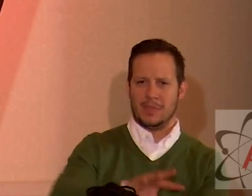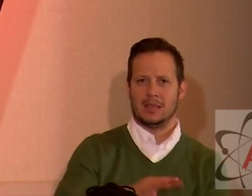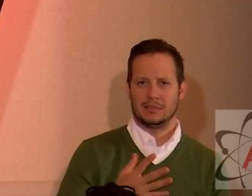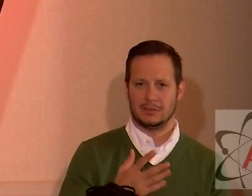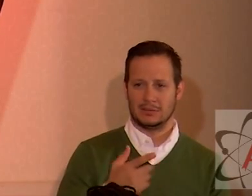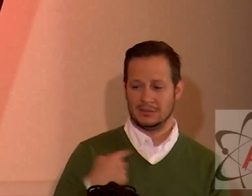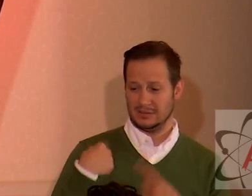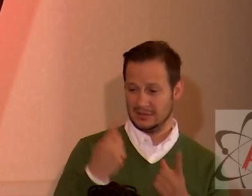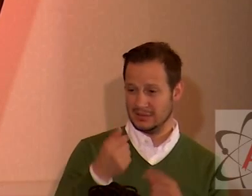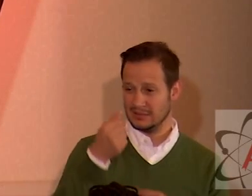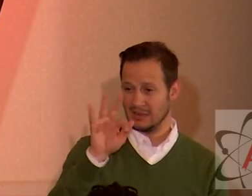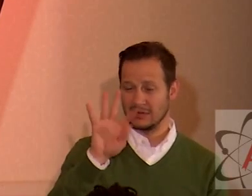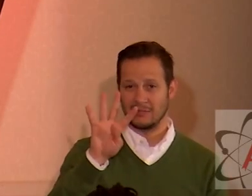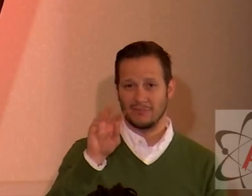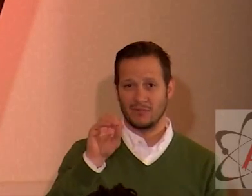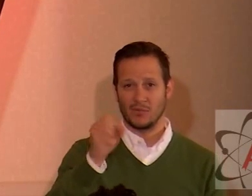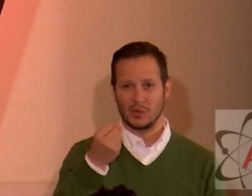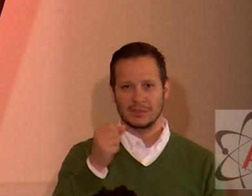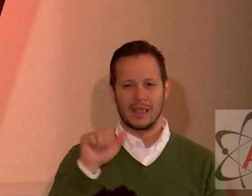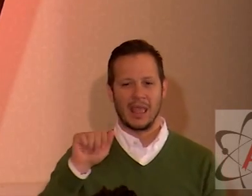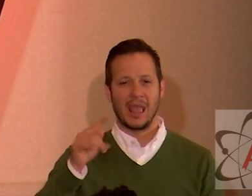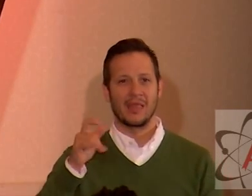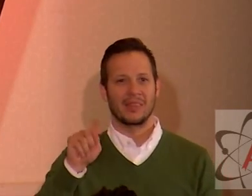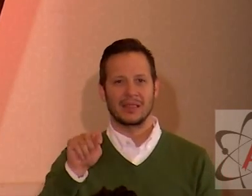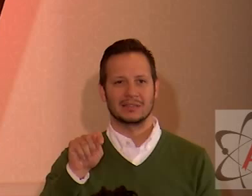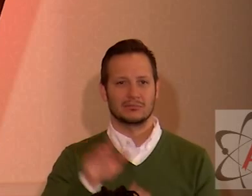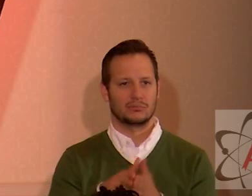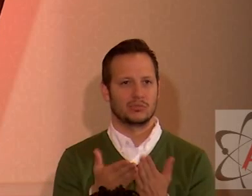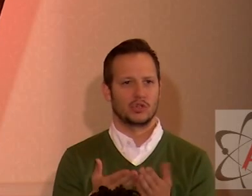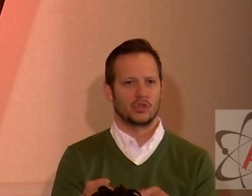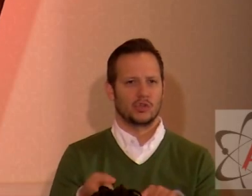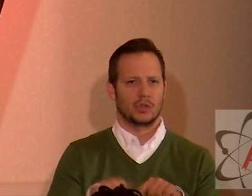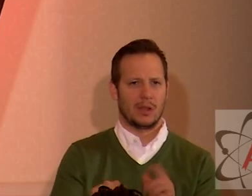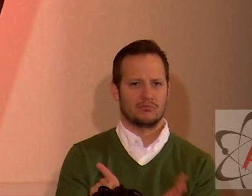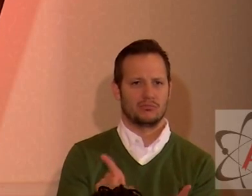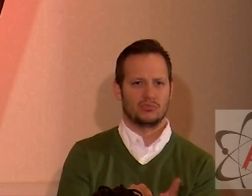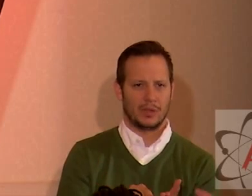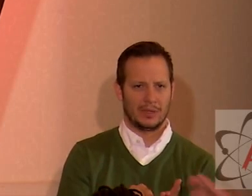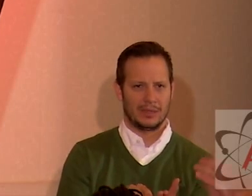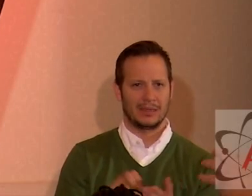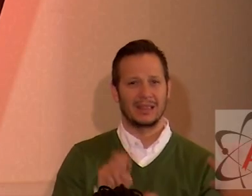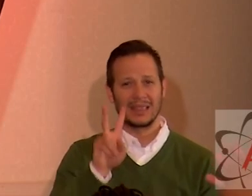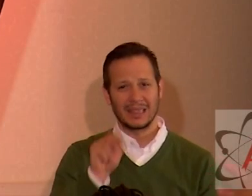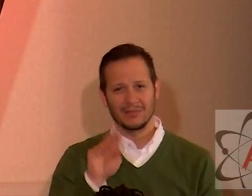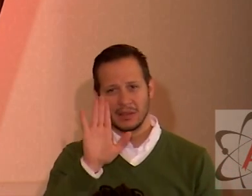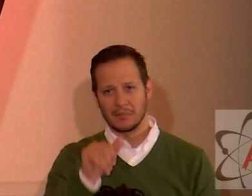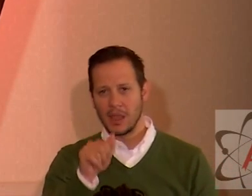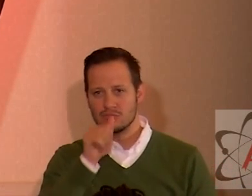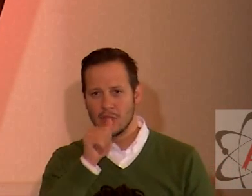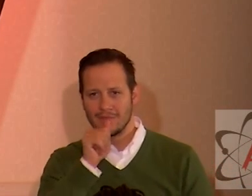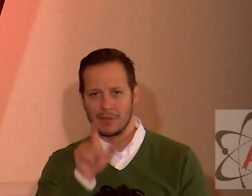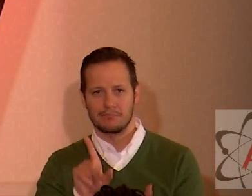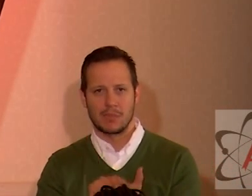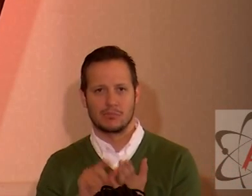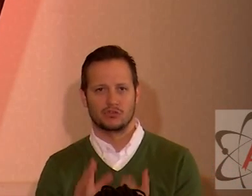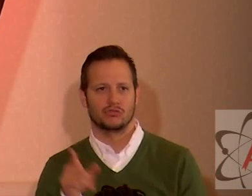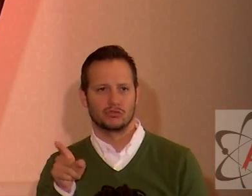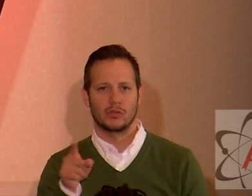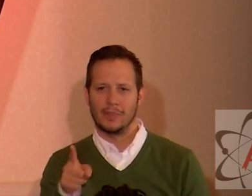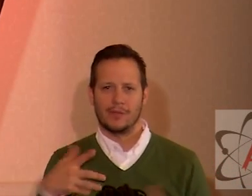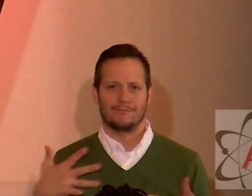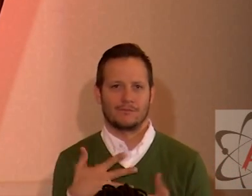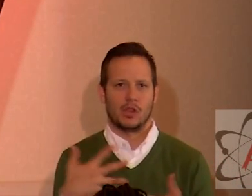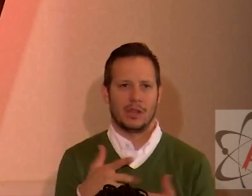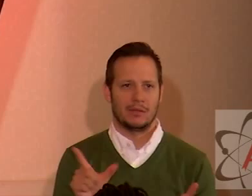in the 1940s when an atheist book could not be printed even by most private publishers. They were afraid to do